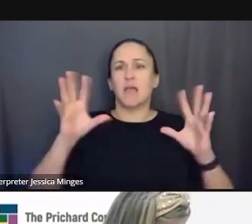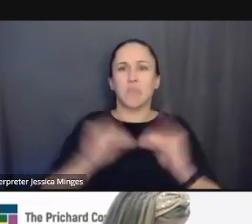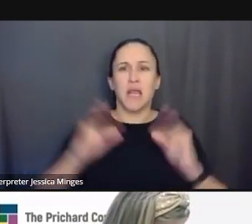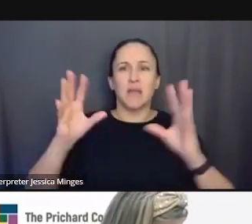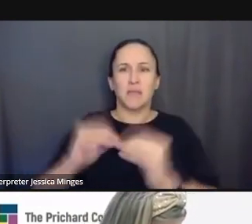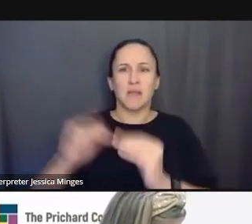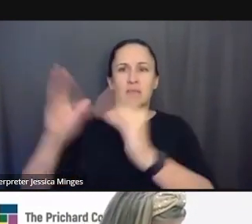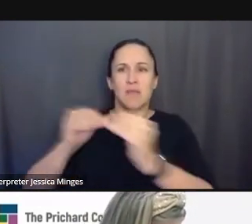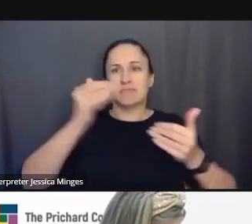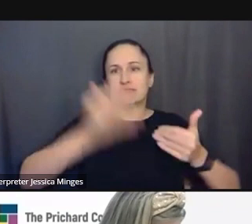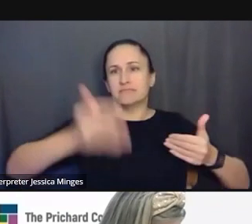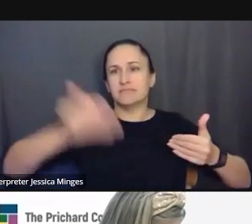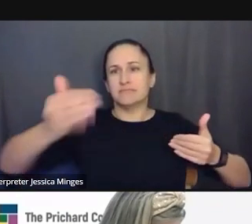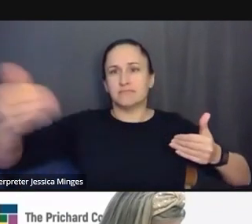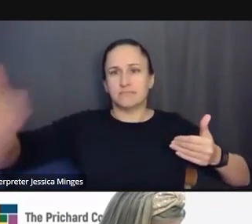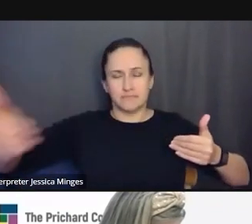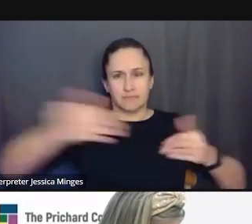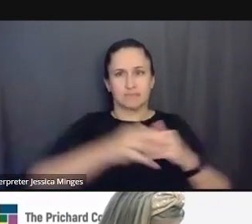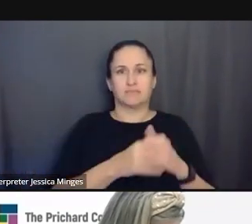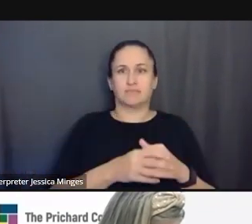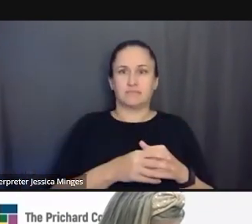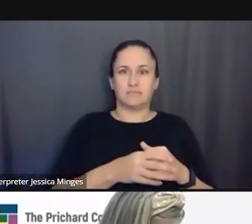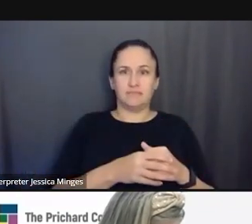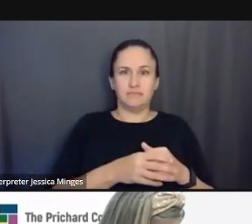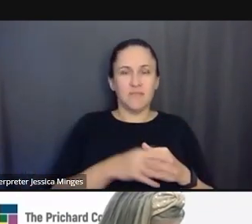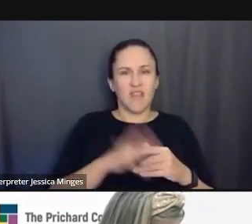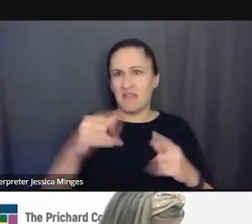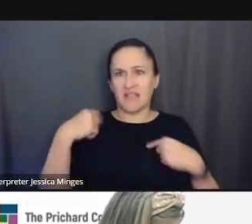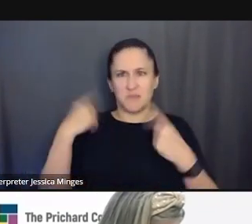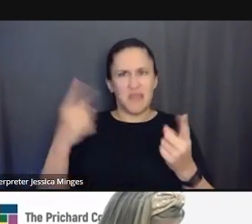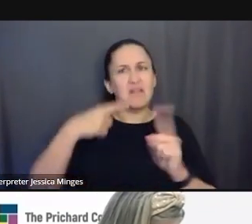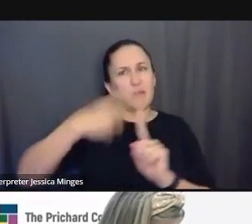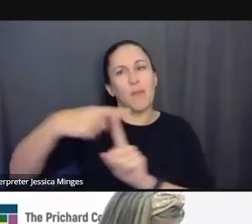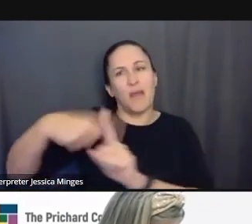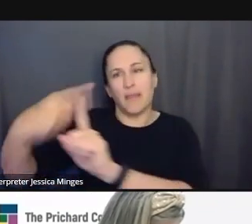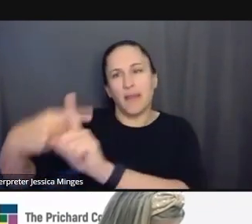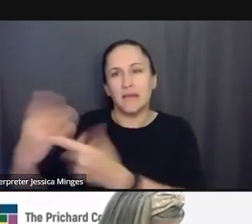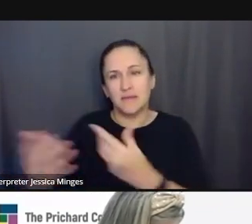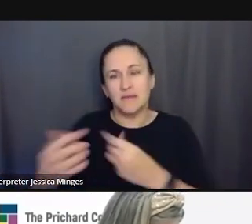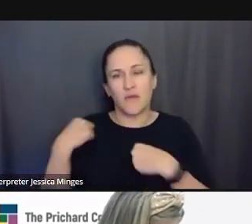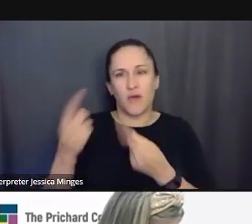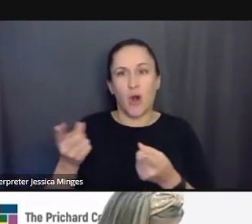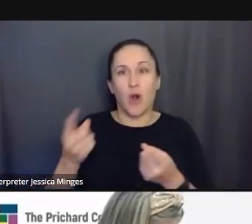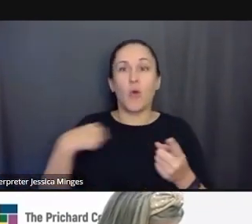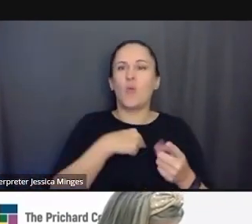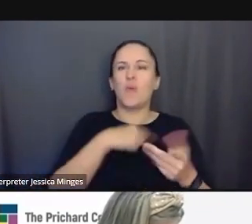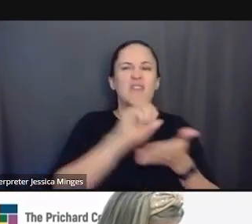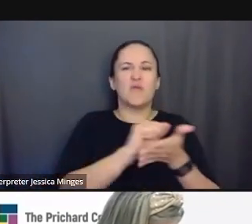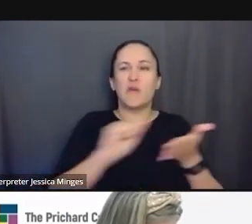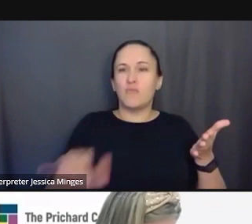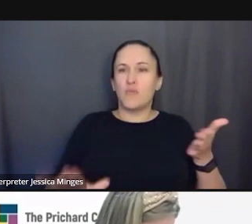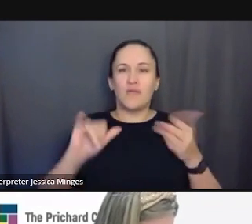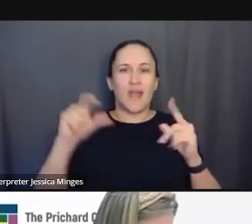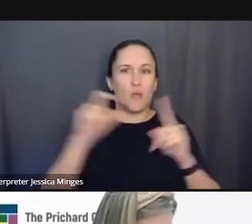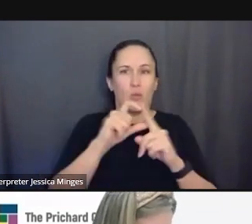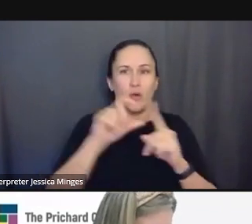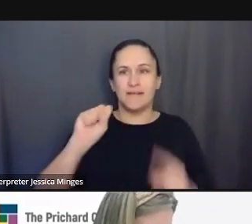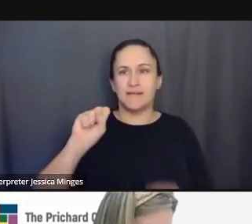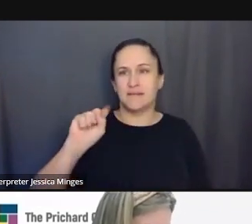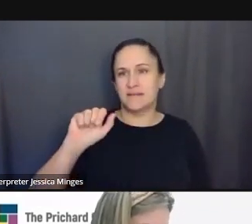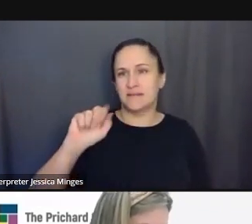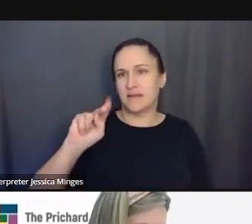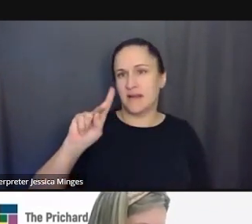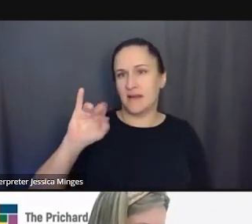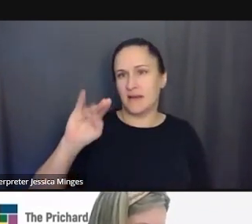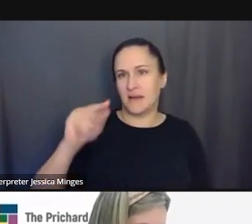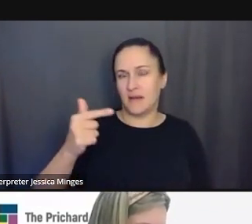interval. And that, has been monthly so far. We have removed the word standing from our